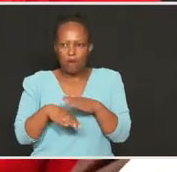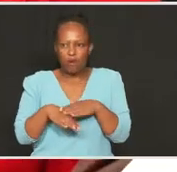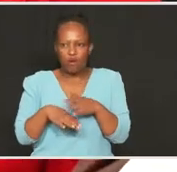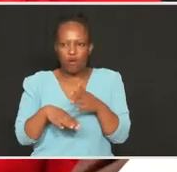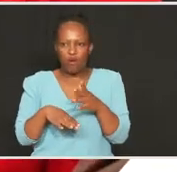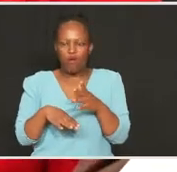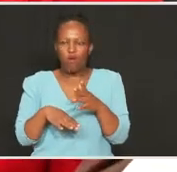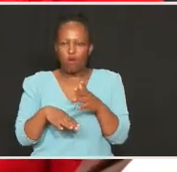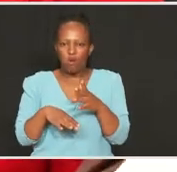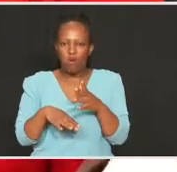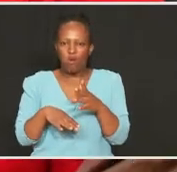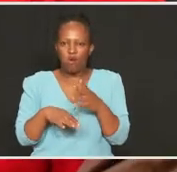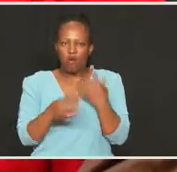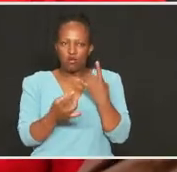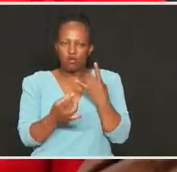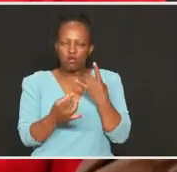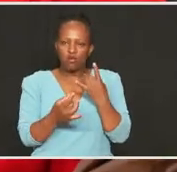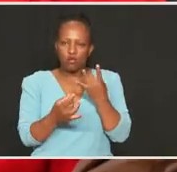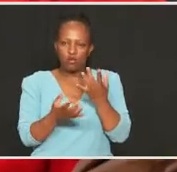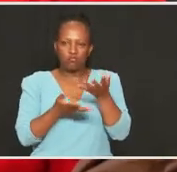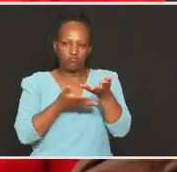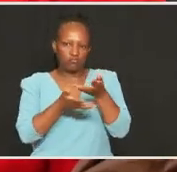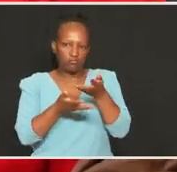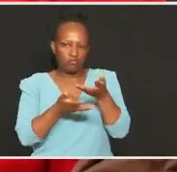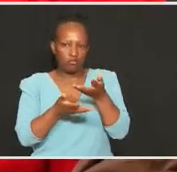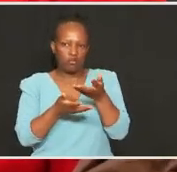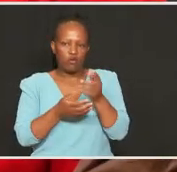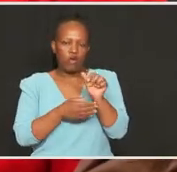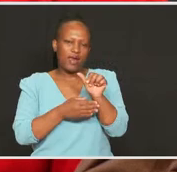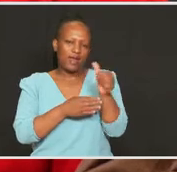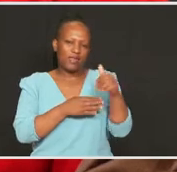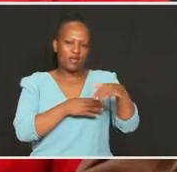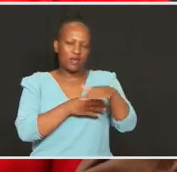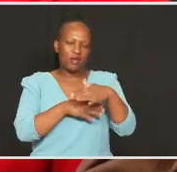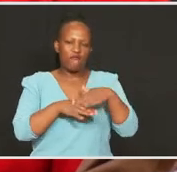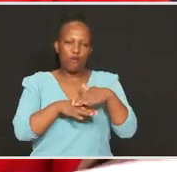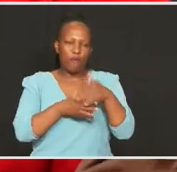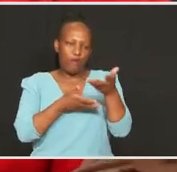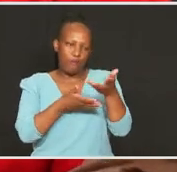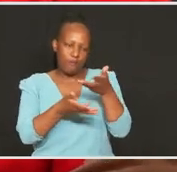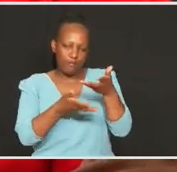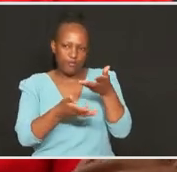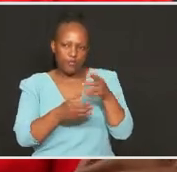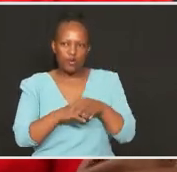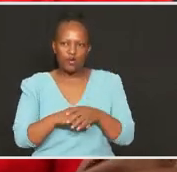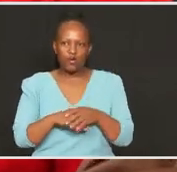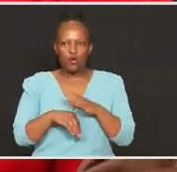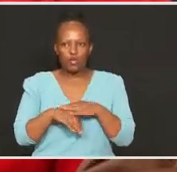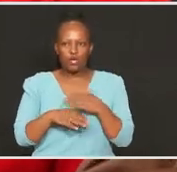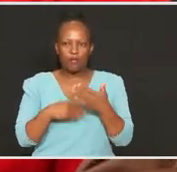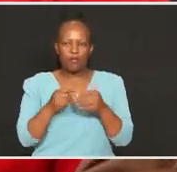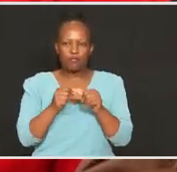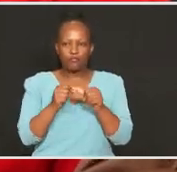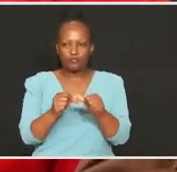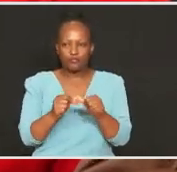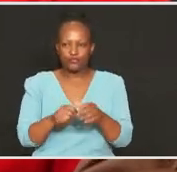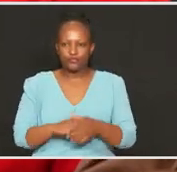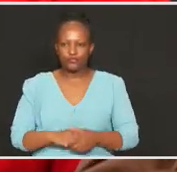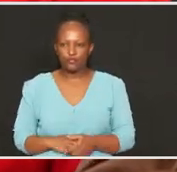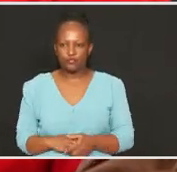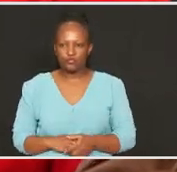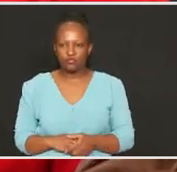would be open to informed discussion on a separate platform for further scrutiny as time permits